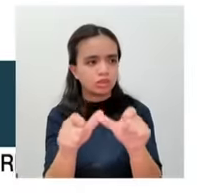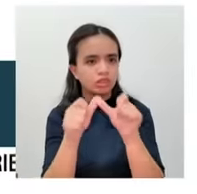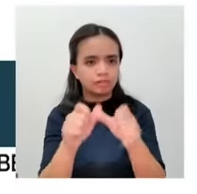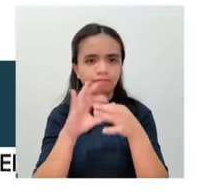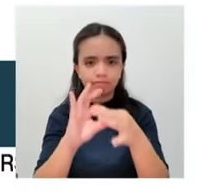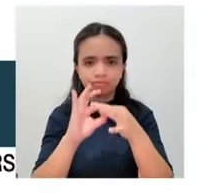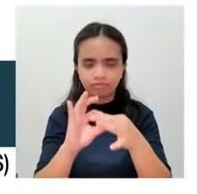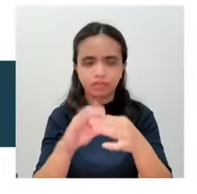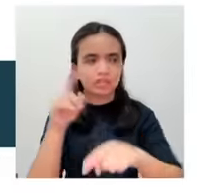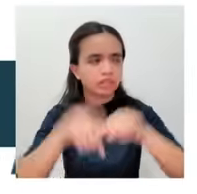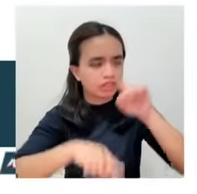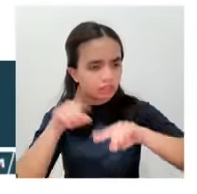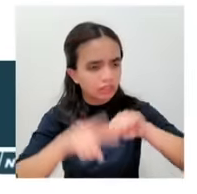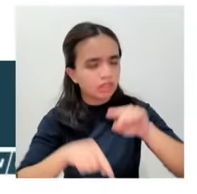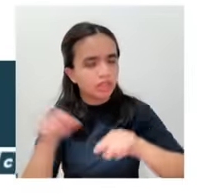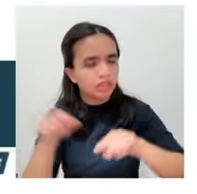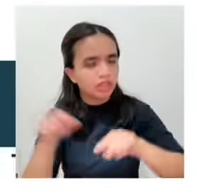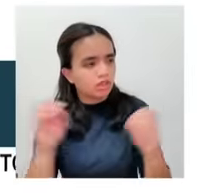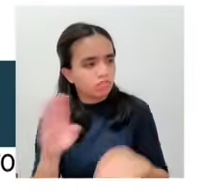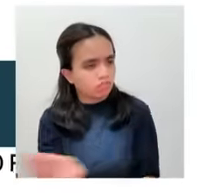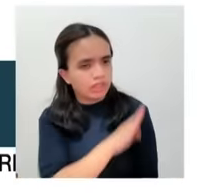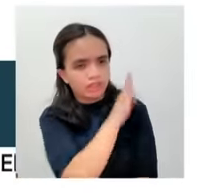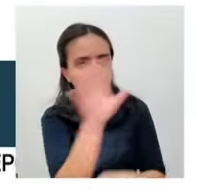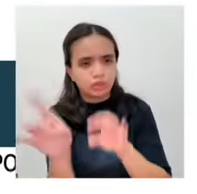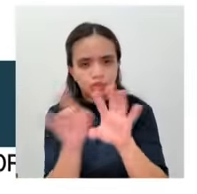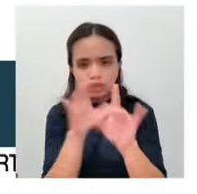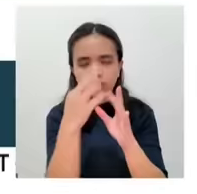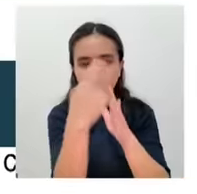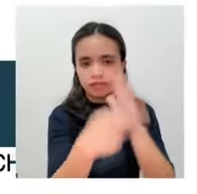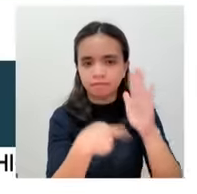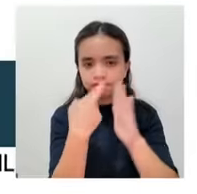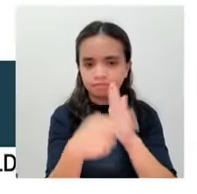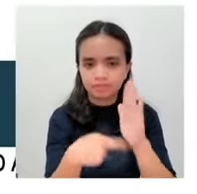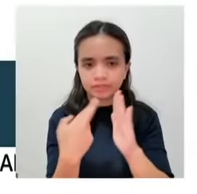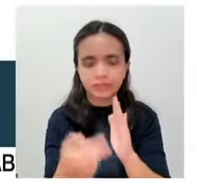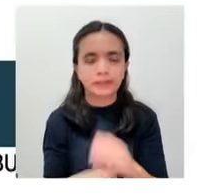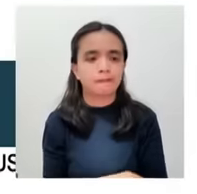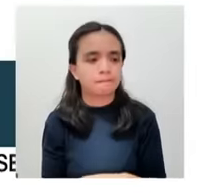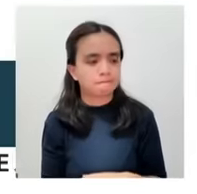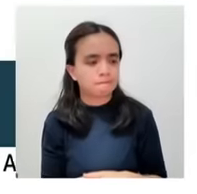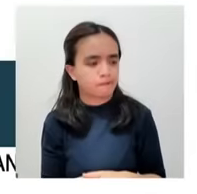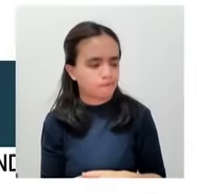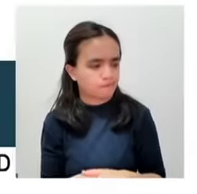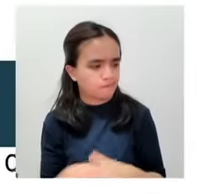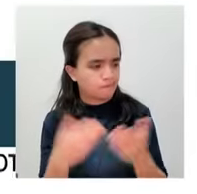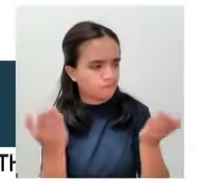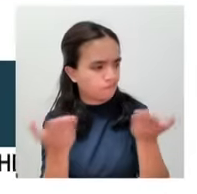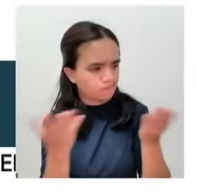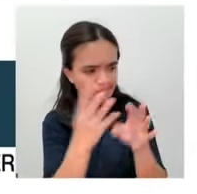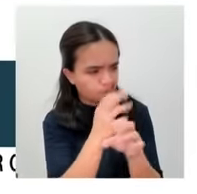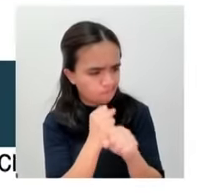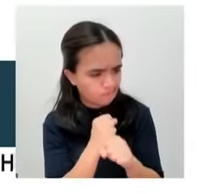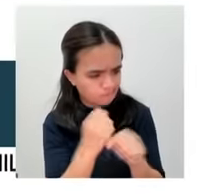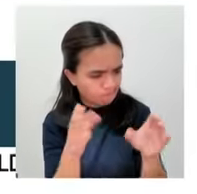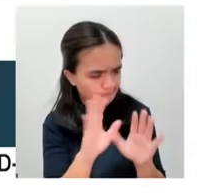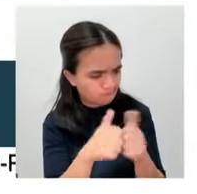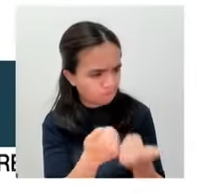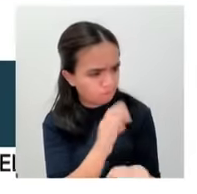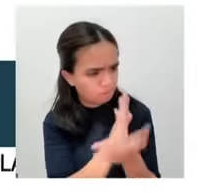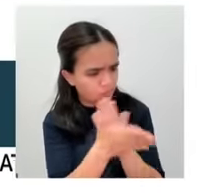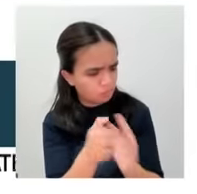also fearless in choosing her roles. Where did she get that? And why was she so?